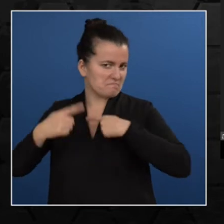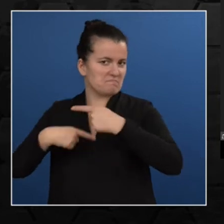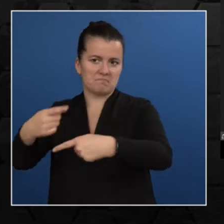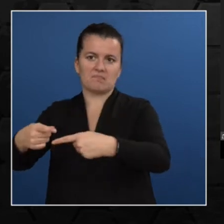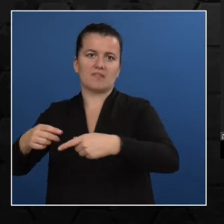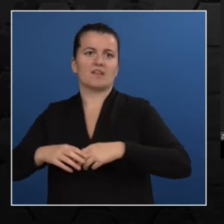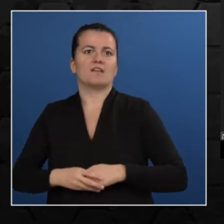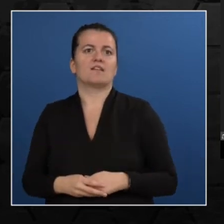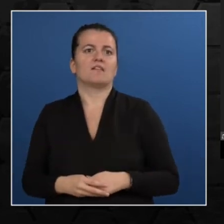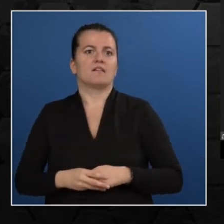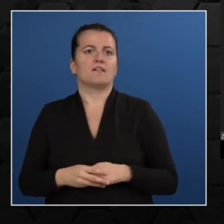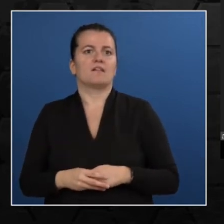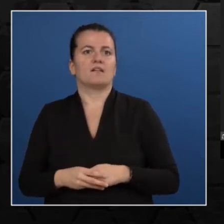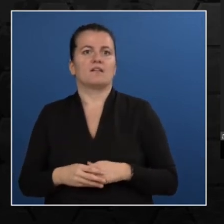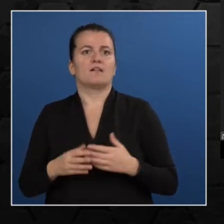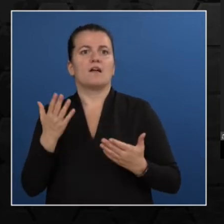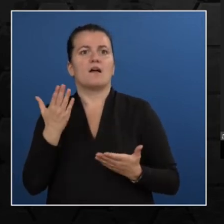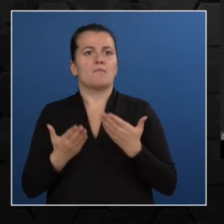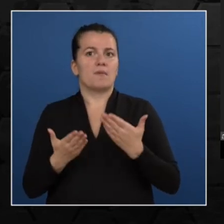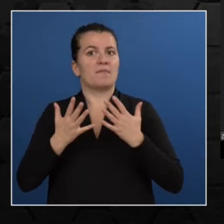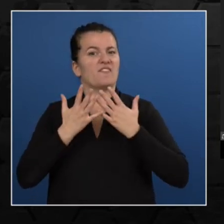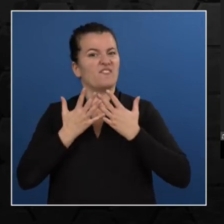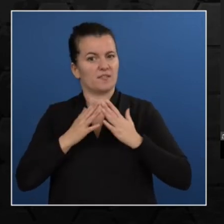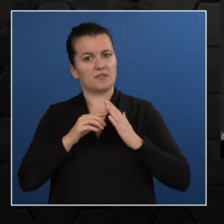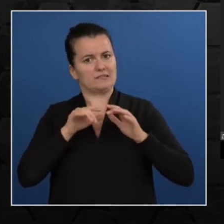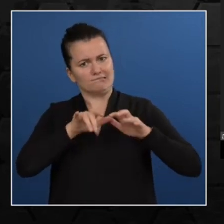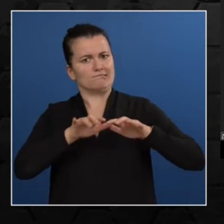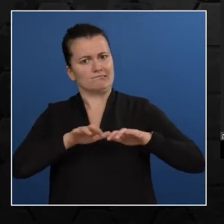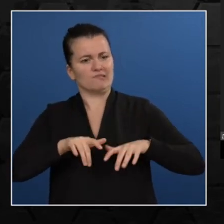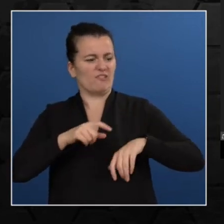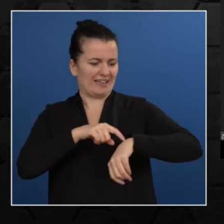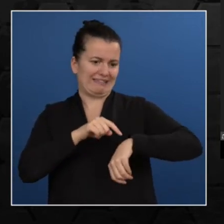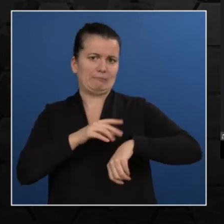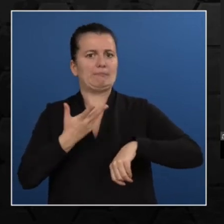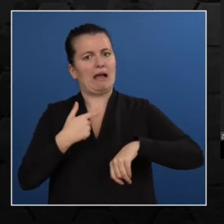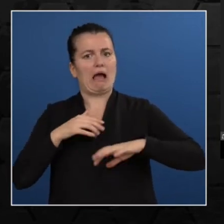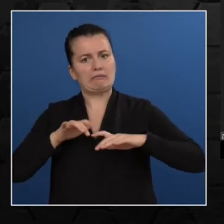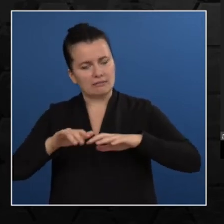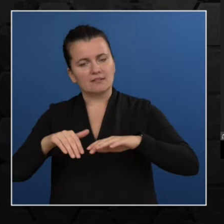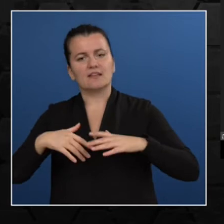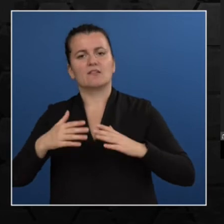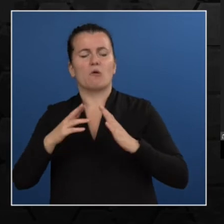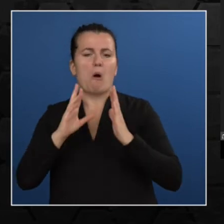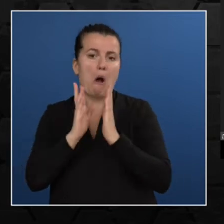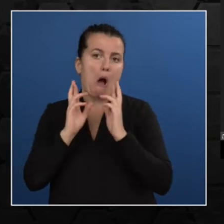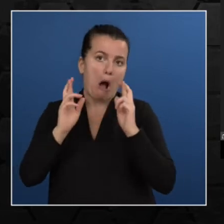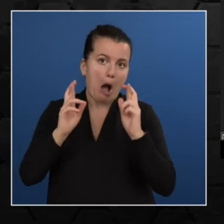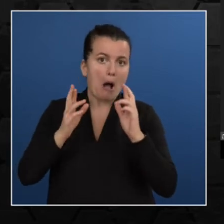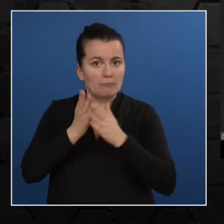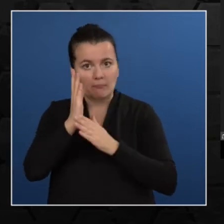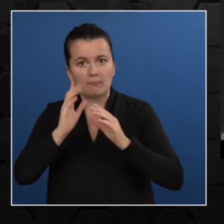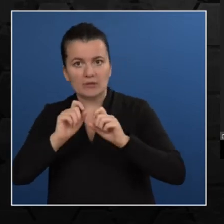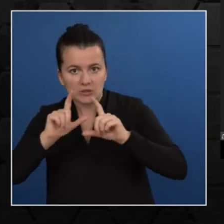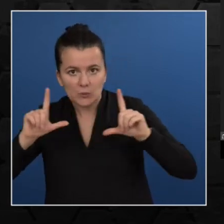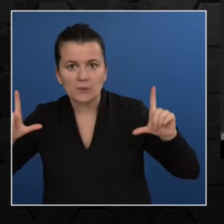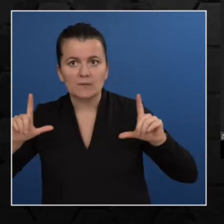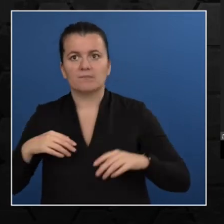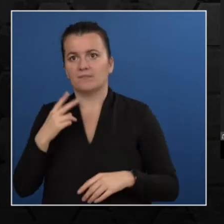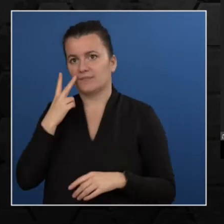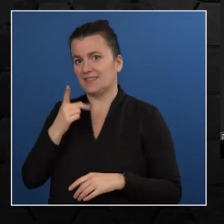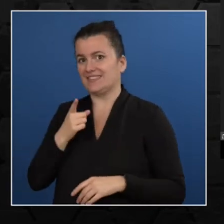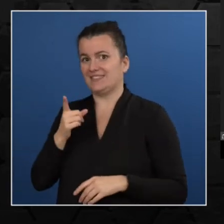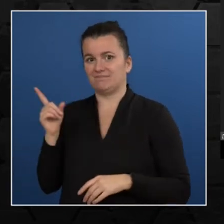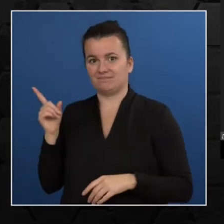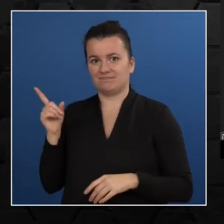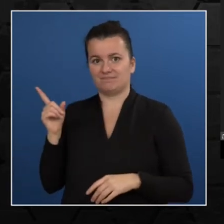in after I'm done with the demonstration because of time. So you just come to right click your solution, you